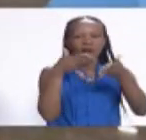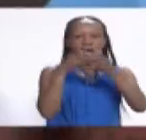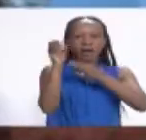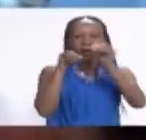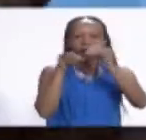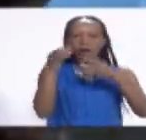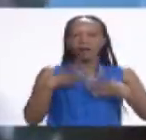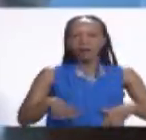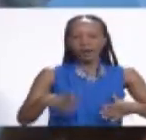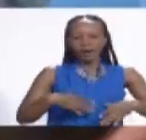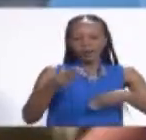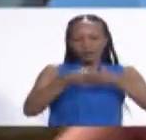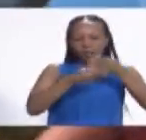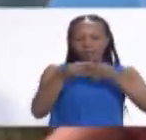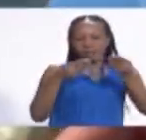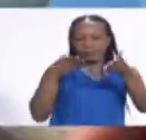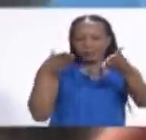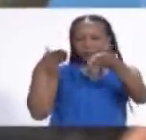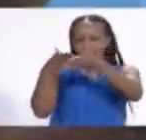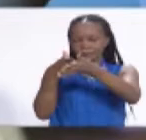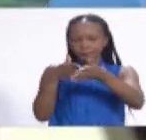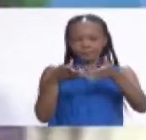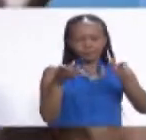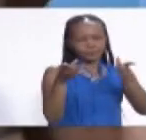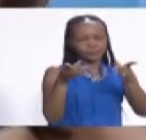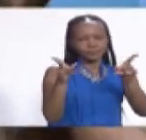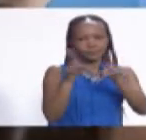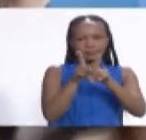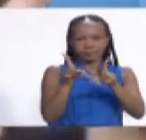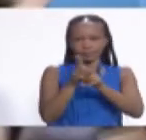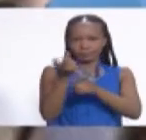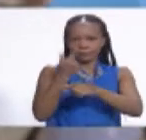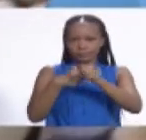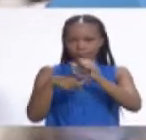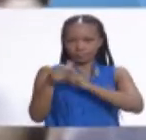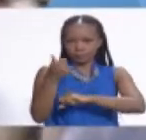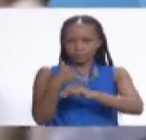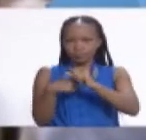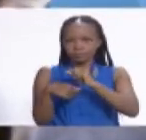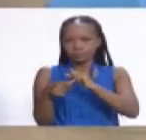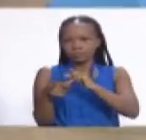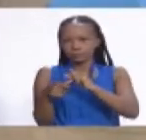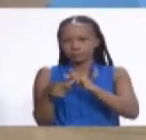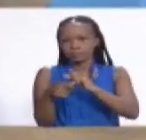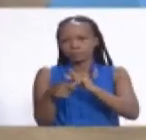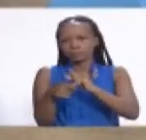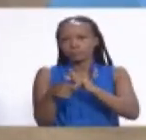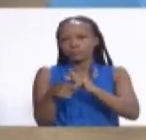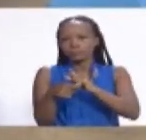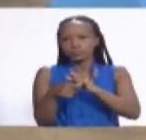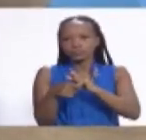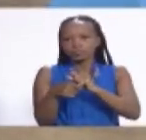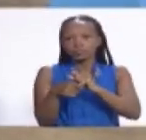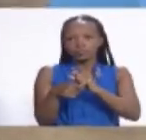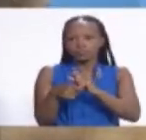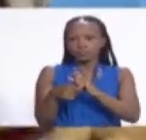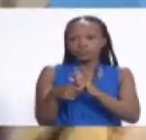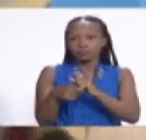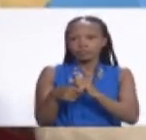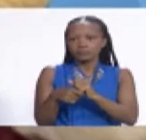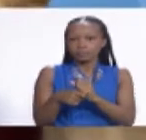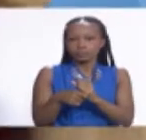with scores of businesses shutting down plants and stores, hurting global trade. Kenya's Ministry of Health banned all international